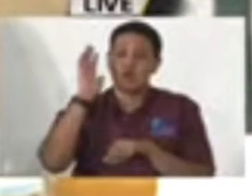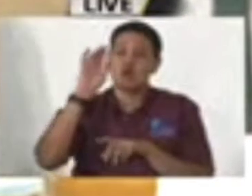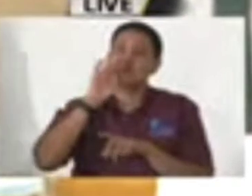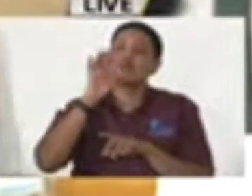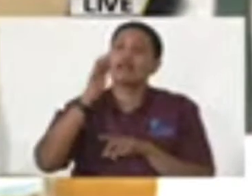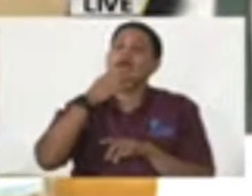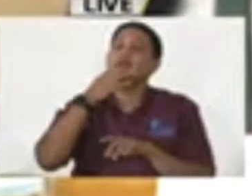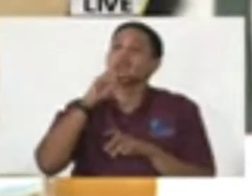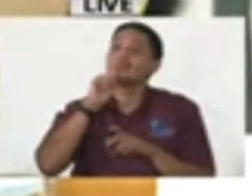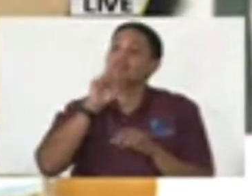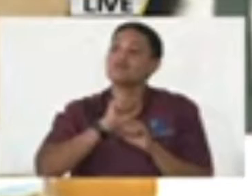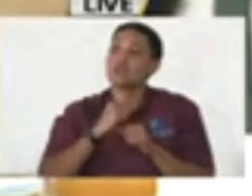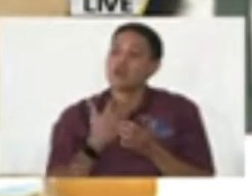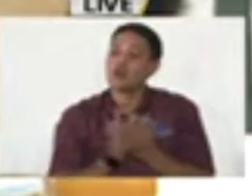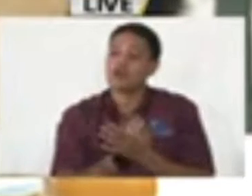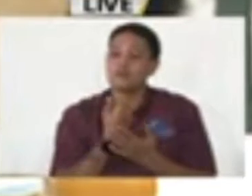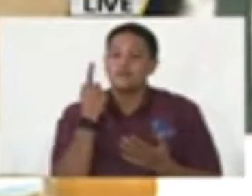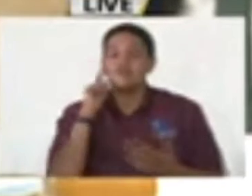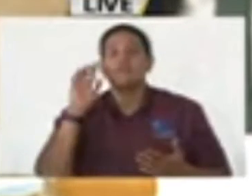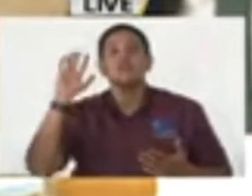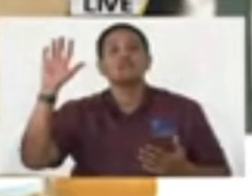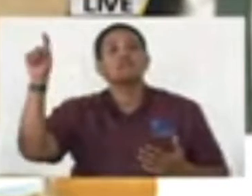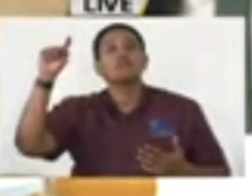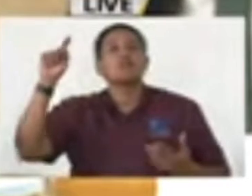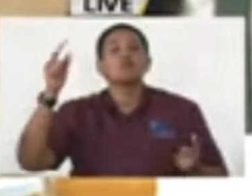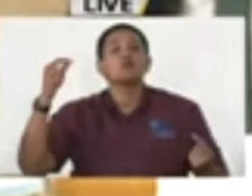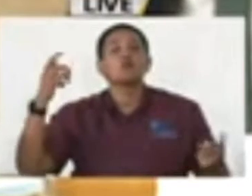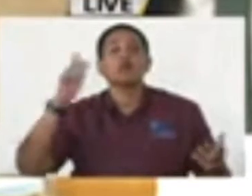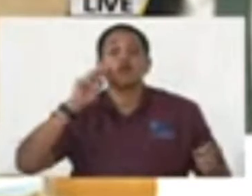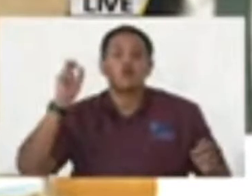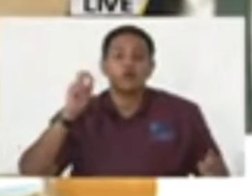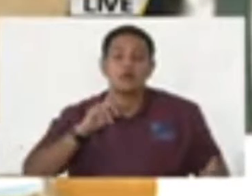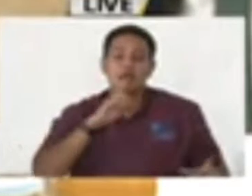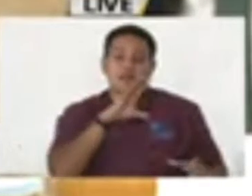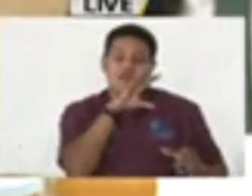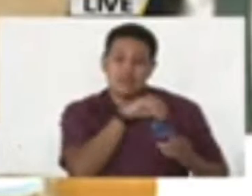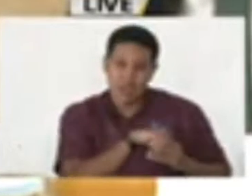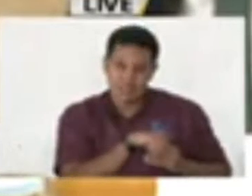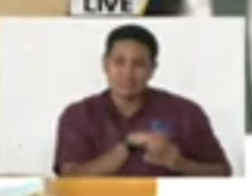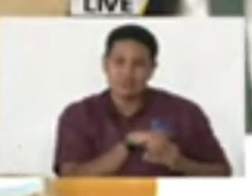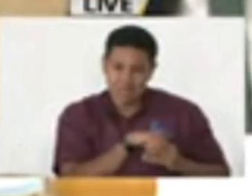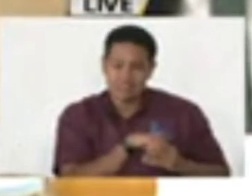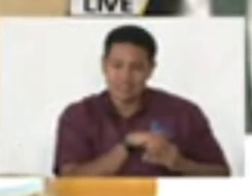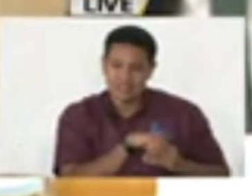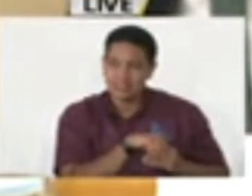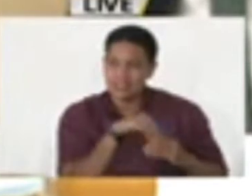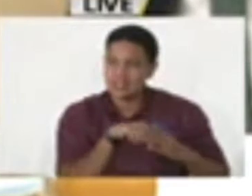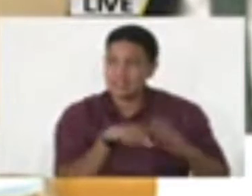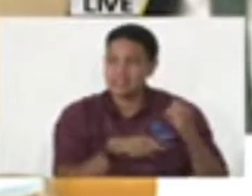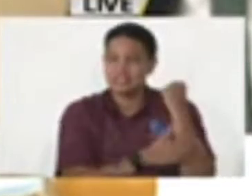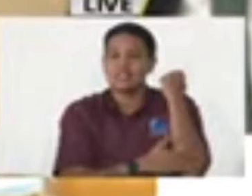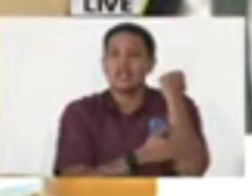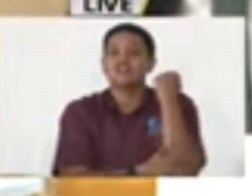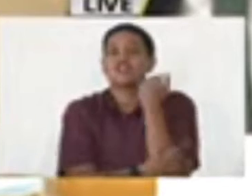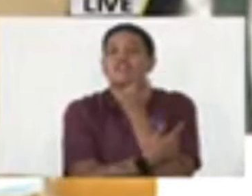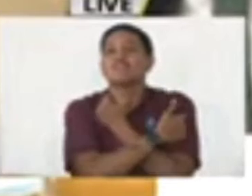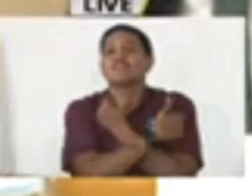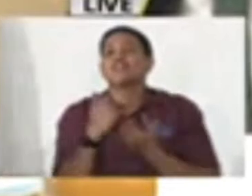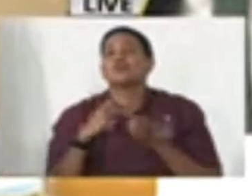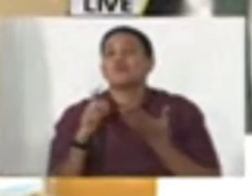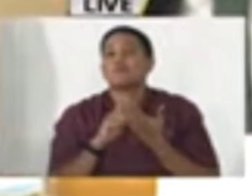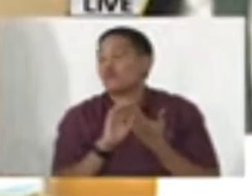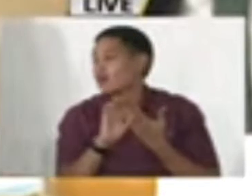excellent opportunity for them to come back and participate in this national vaccination